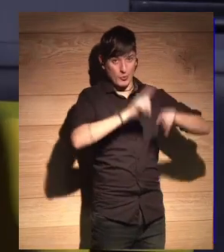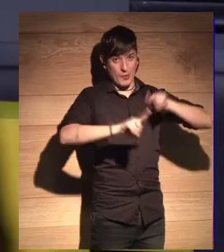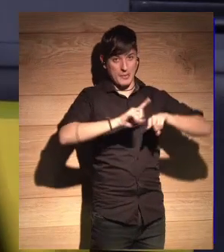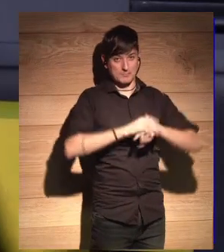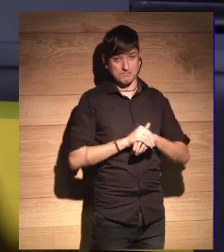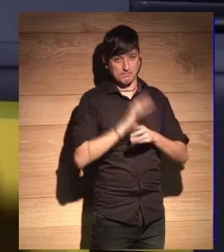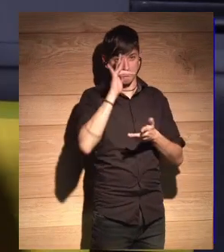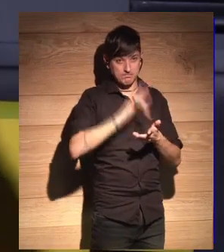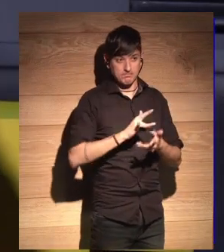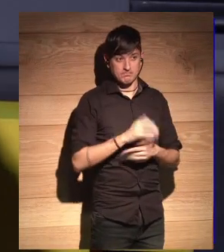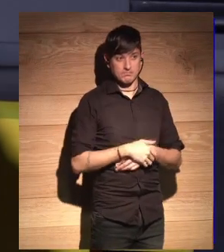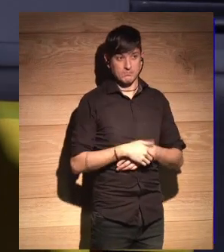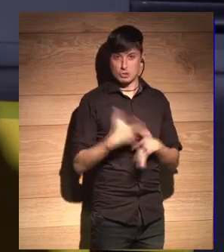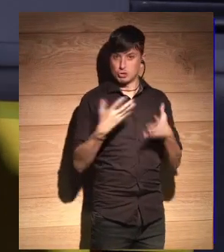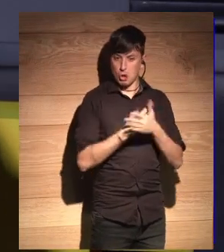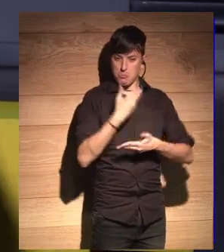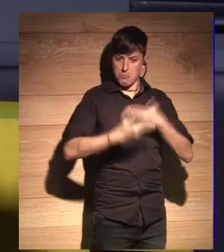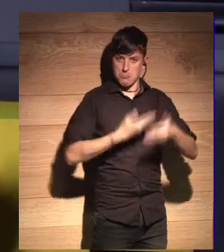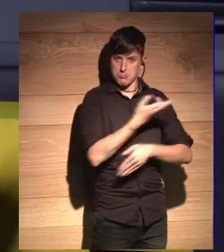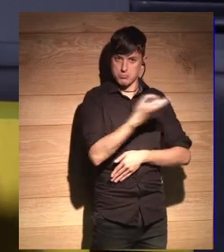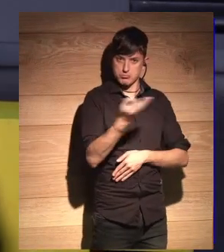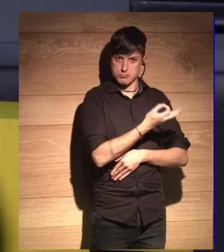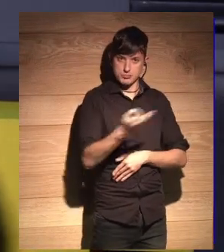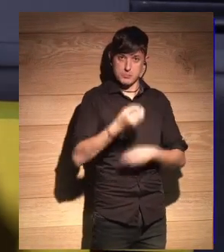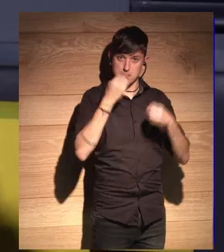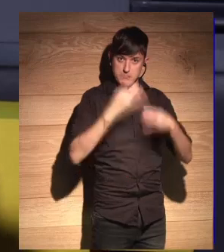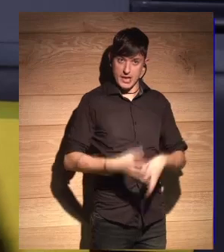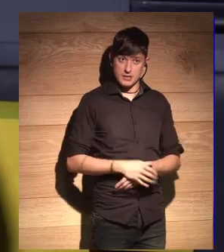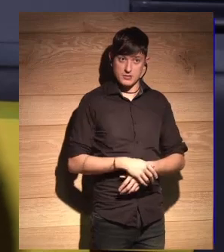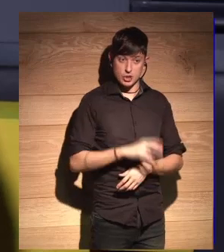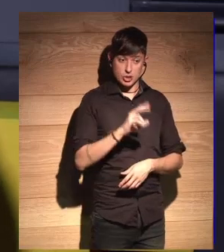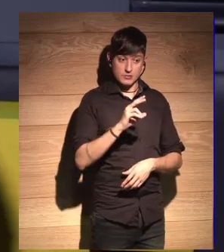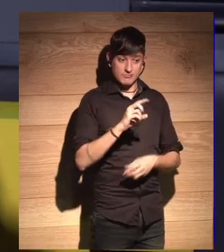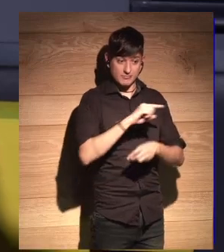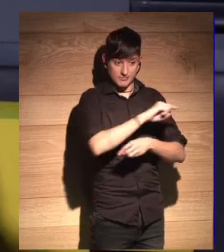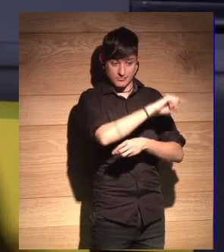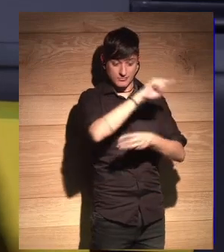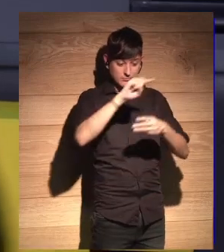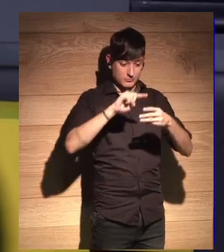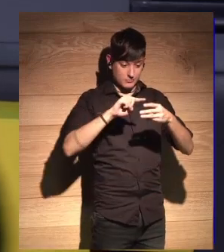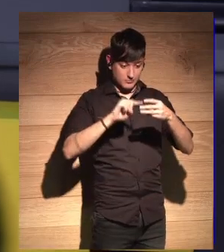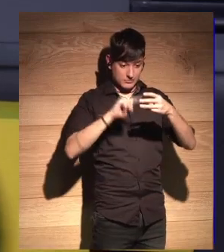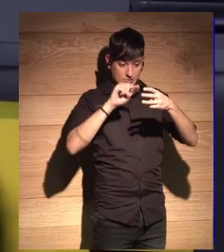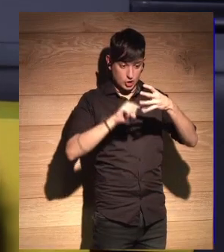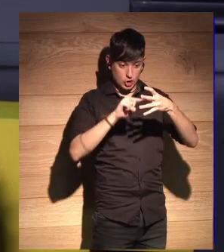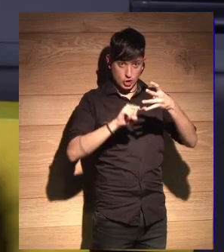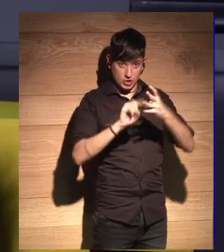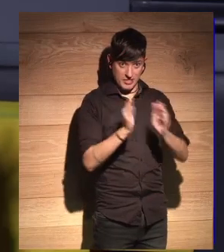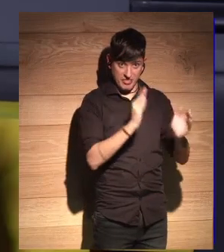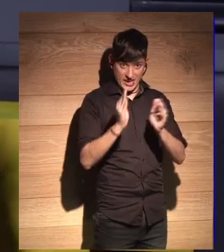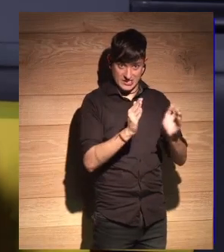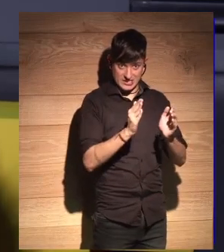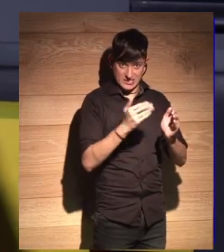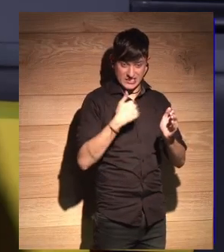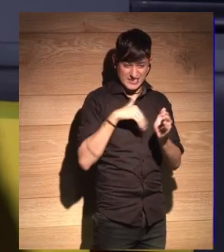Everything was going smoothly. I had the next 2 scenes we were going to shoot. I had it all set up. It's very hard